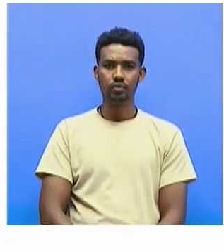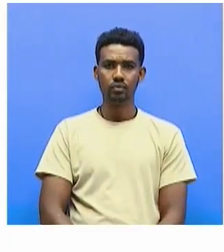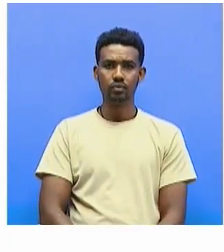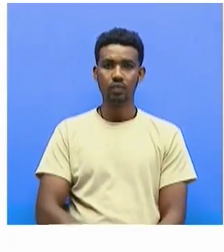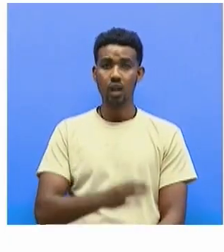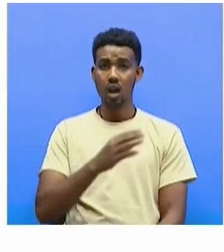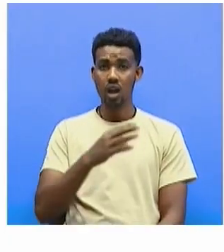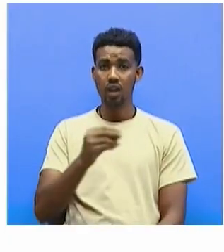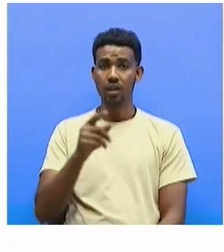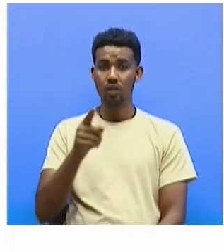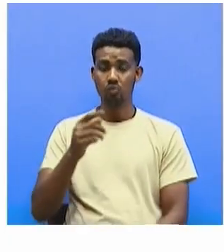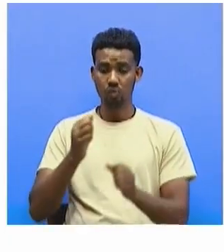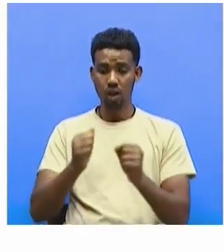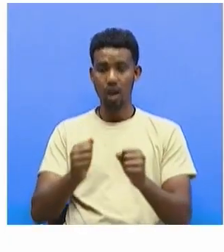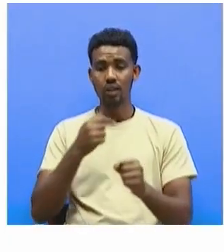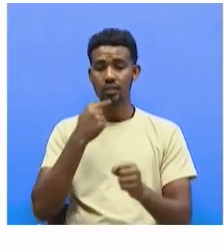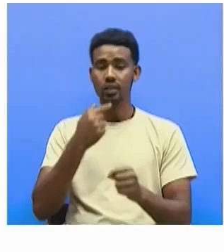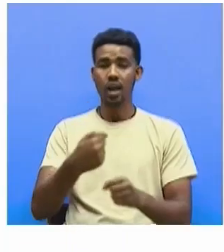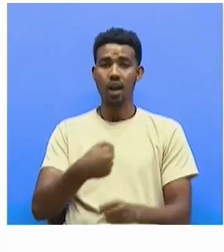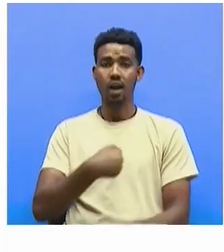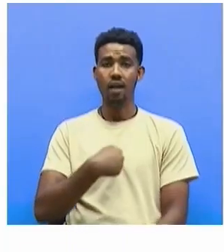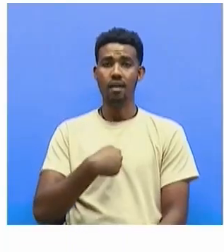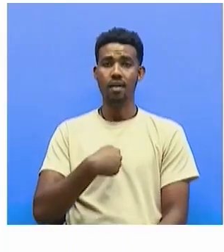And also you can say, I